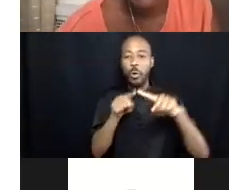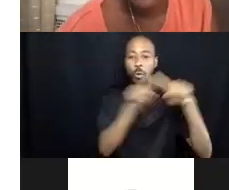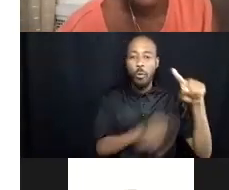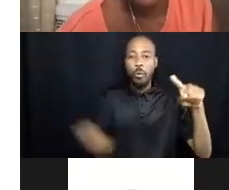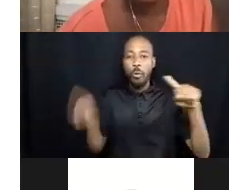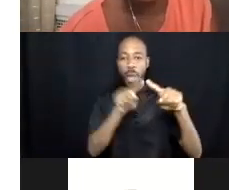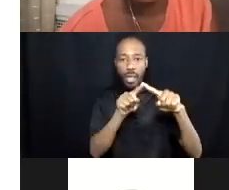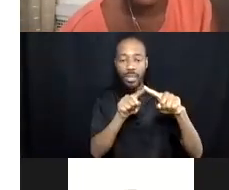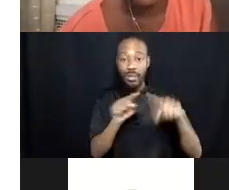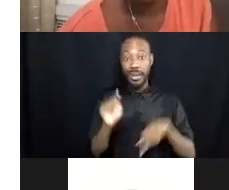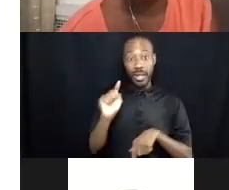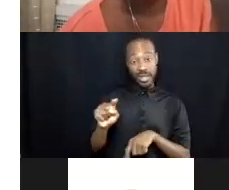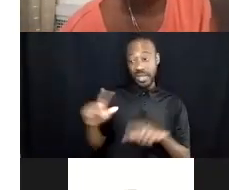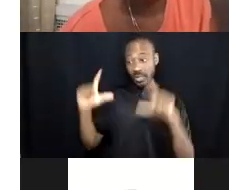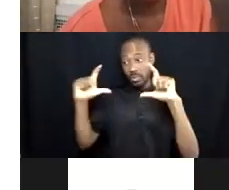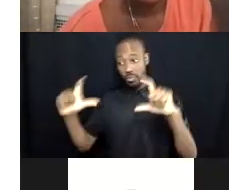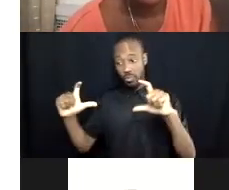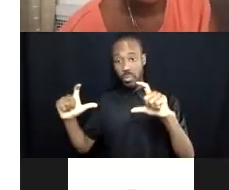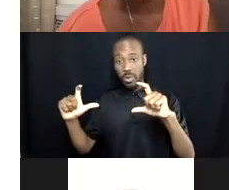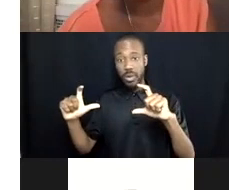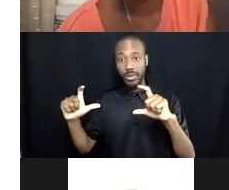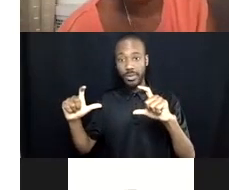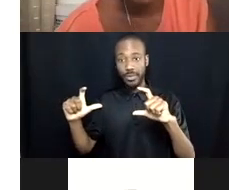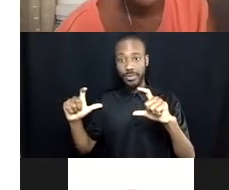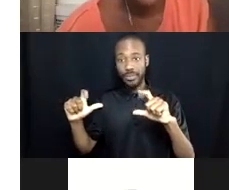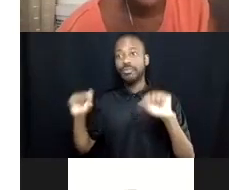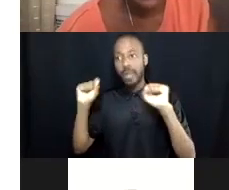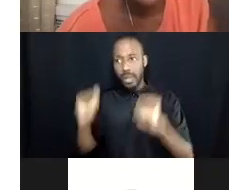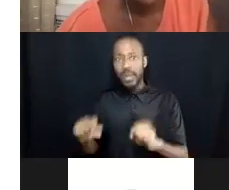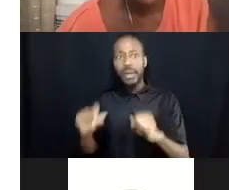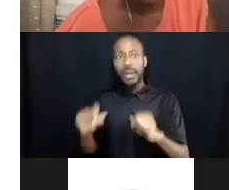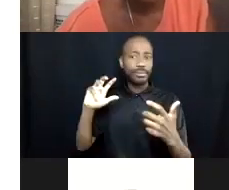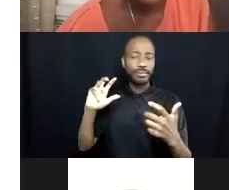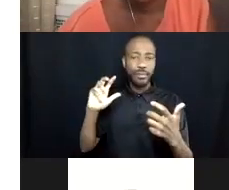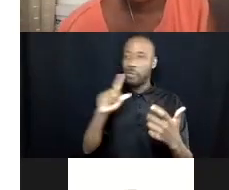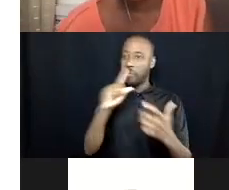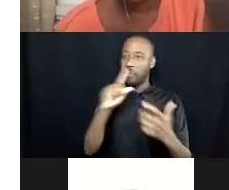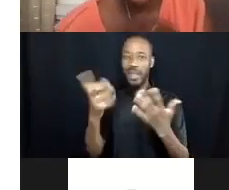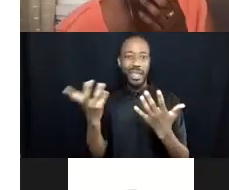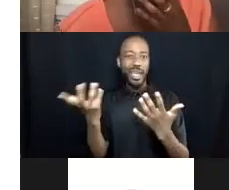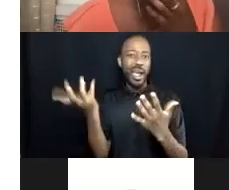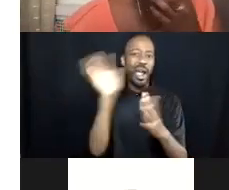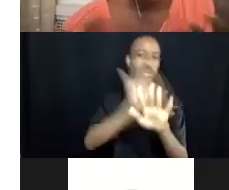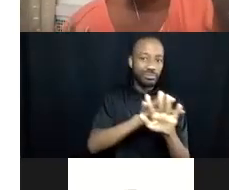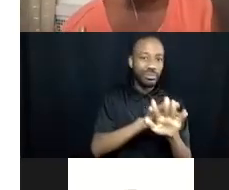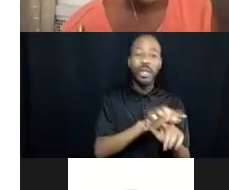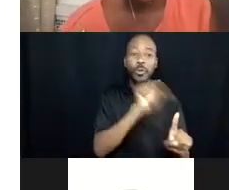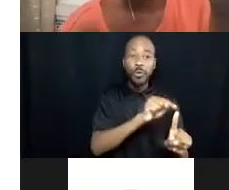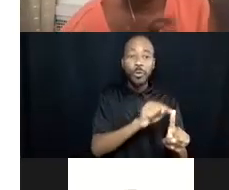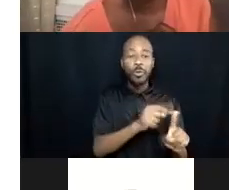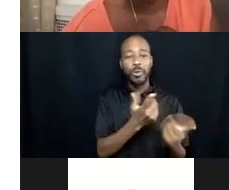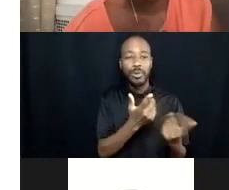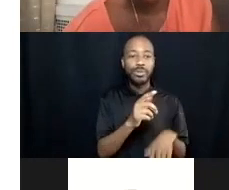map onto an ecosystem of domination and control that is the prison. And so